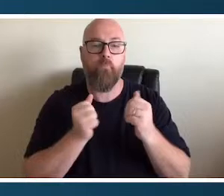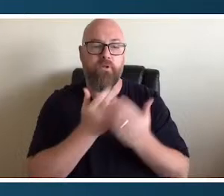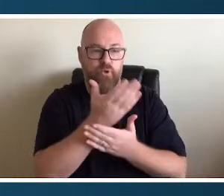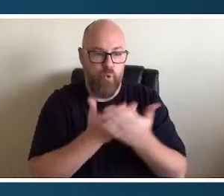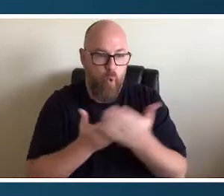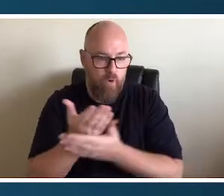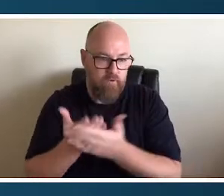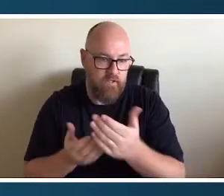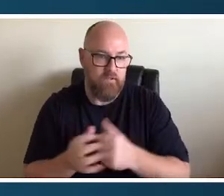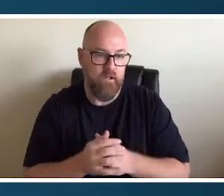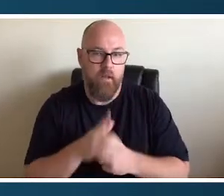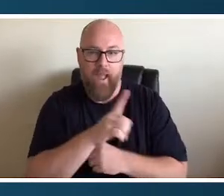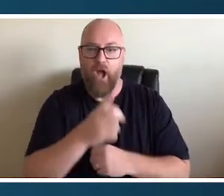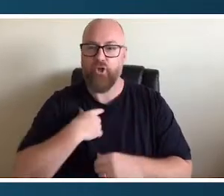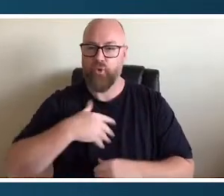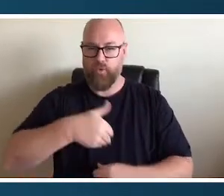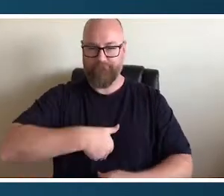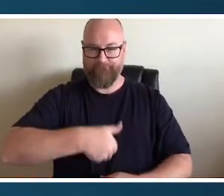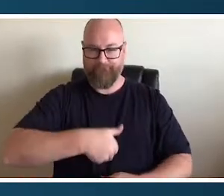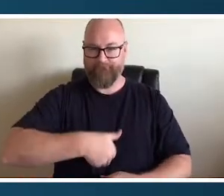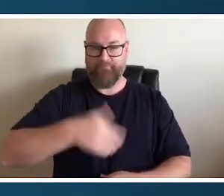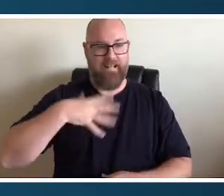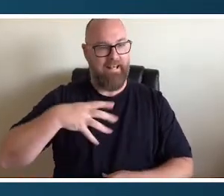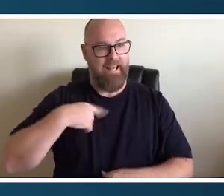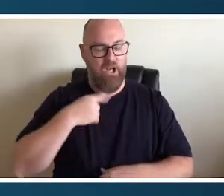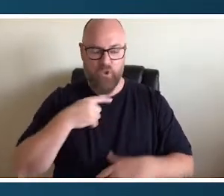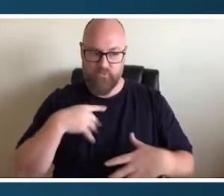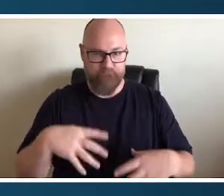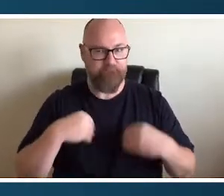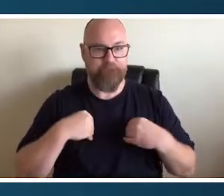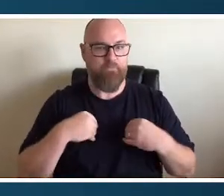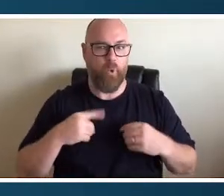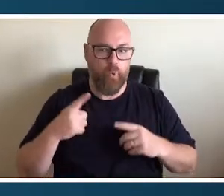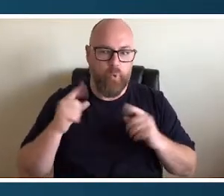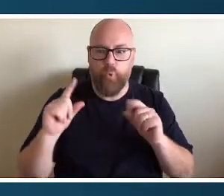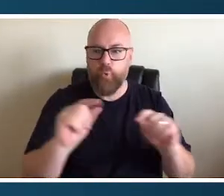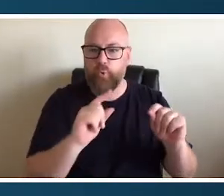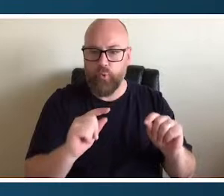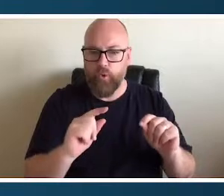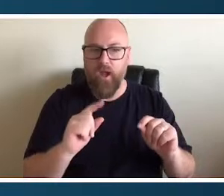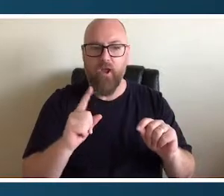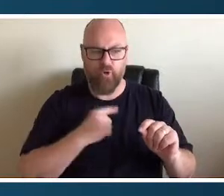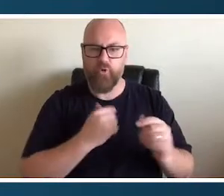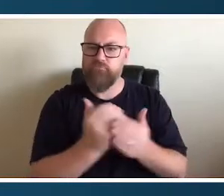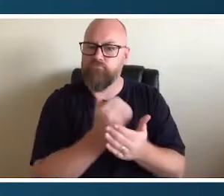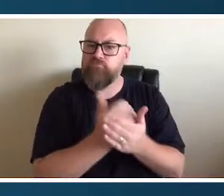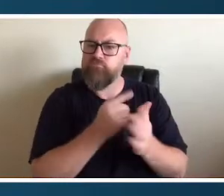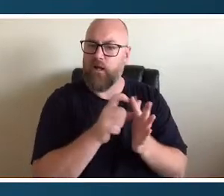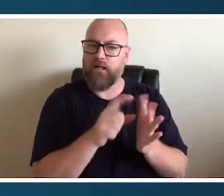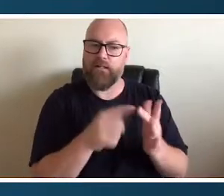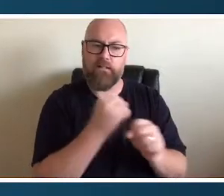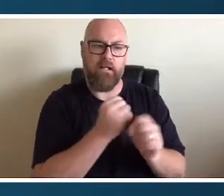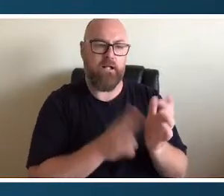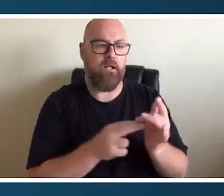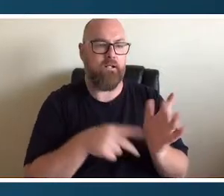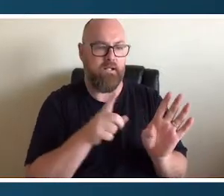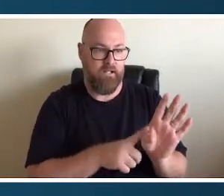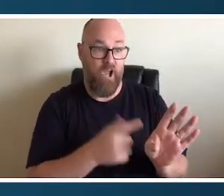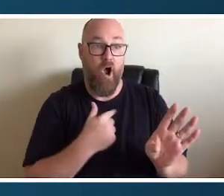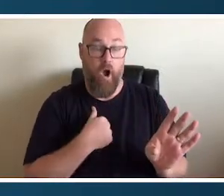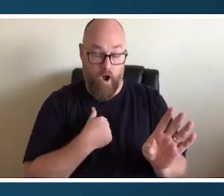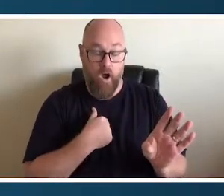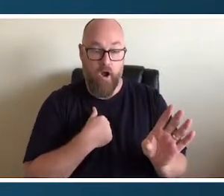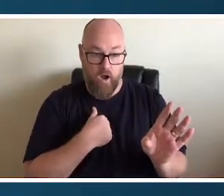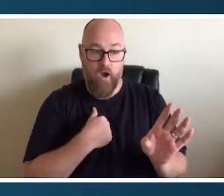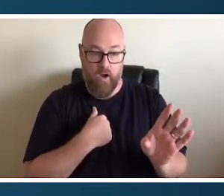innate human need to take action and the importance of preserving dignity. I urge you to ponder